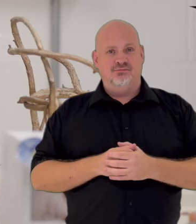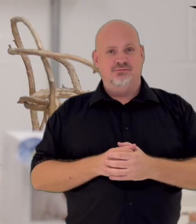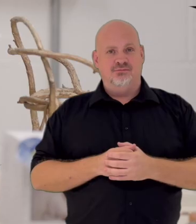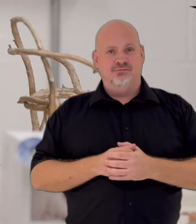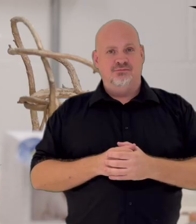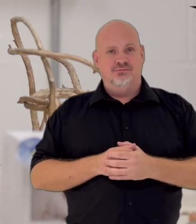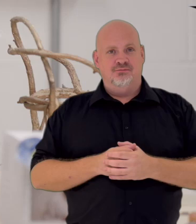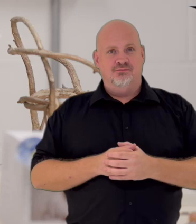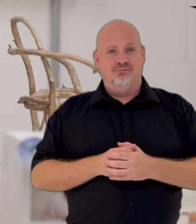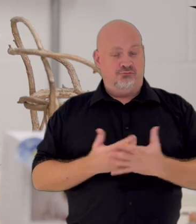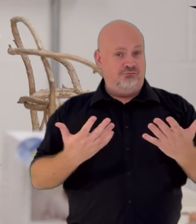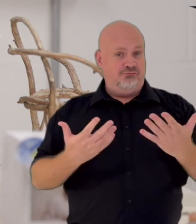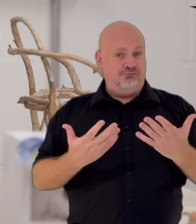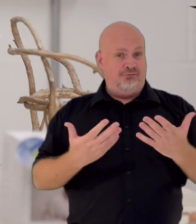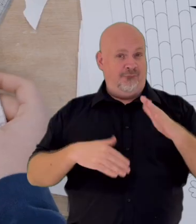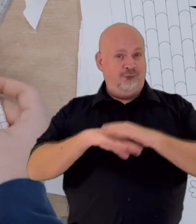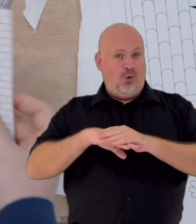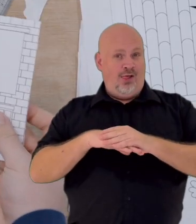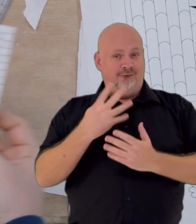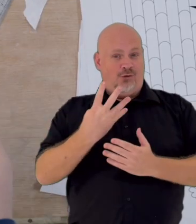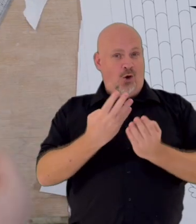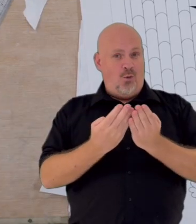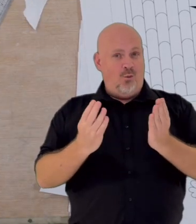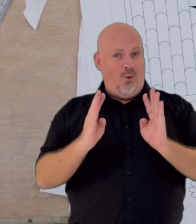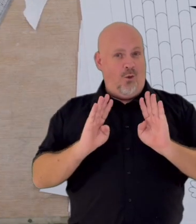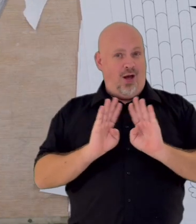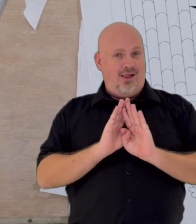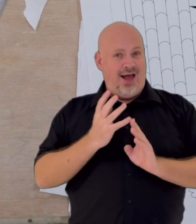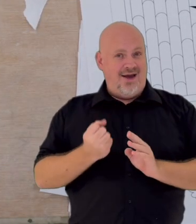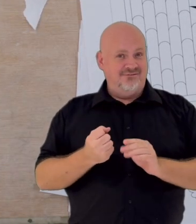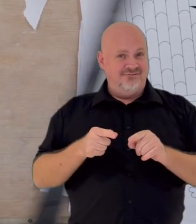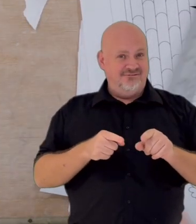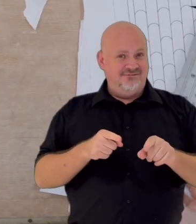Okay, so now we have our full 4 walls